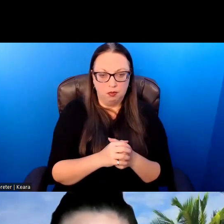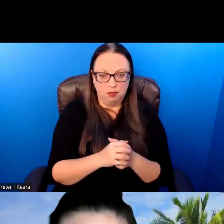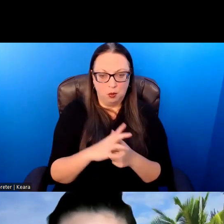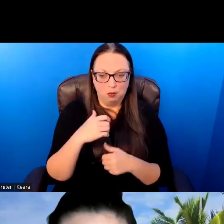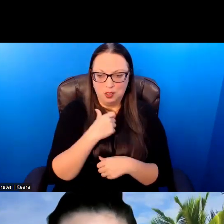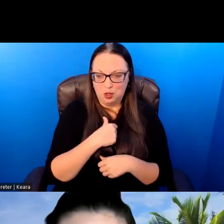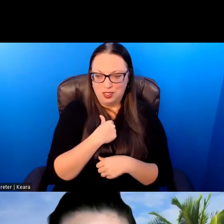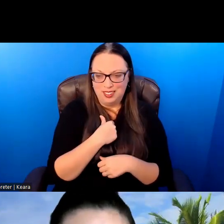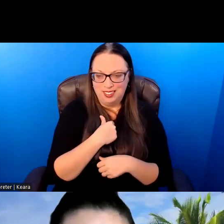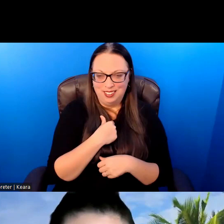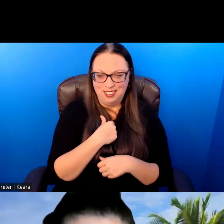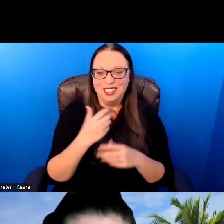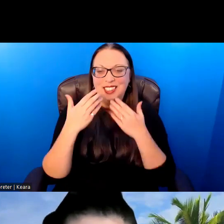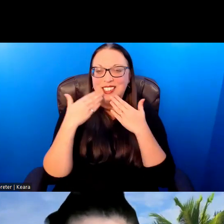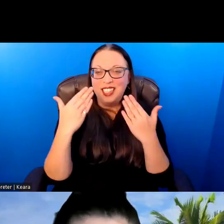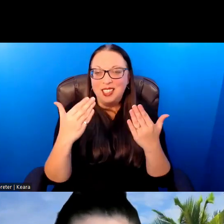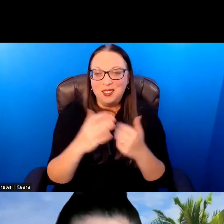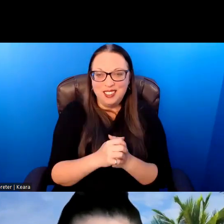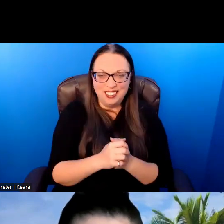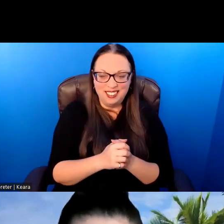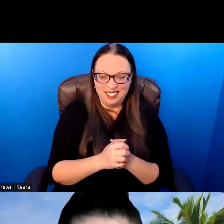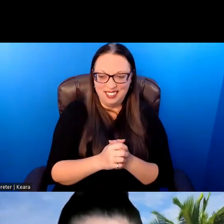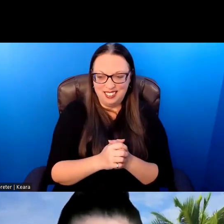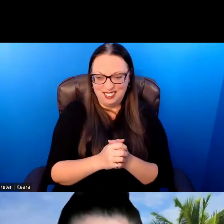Sorry. Thank you.